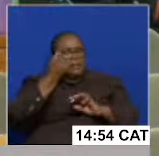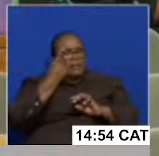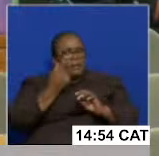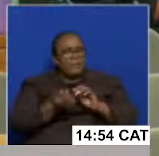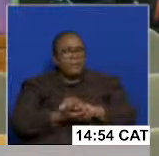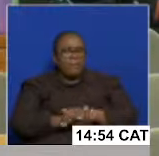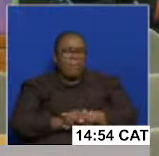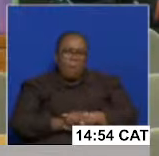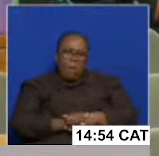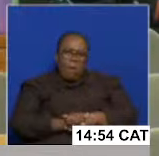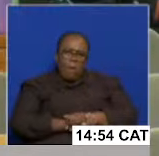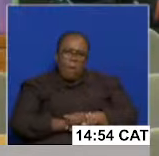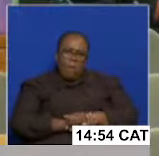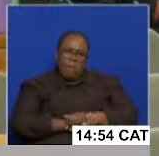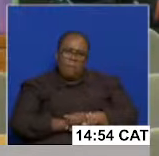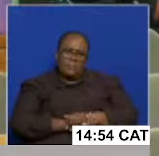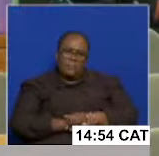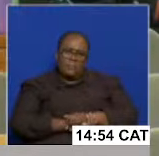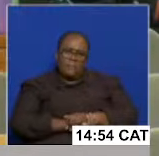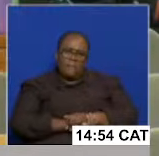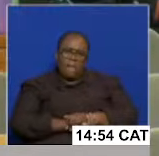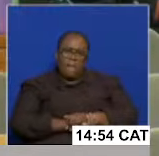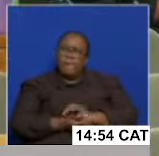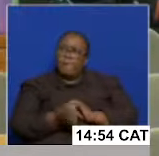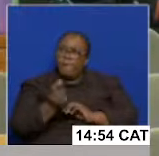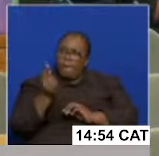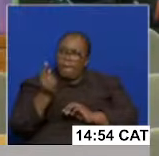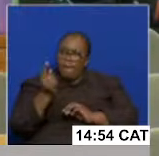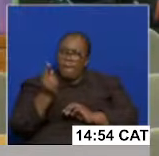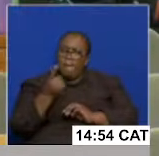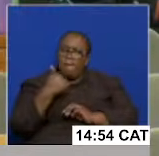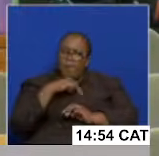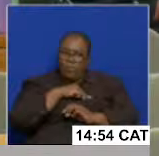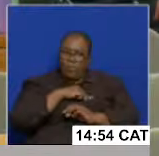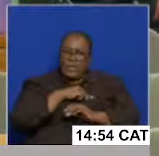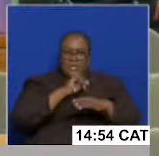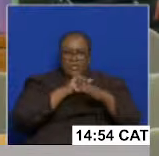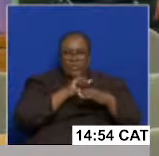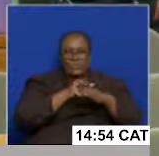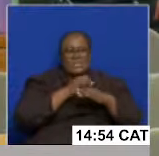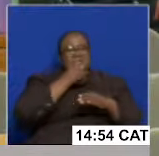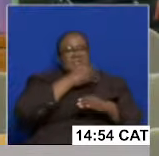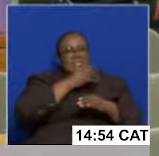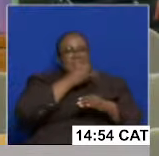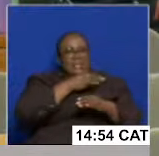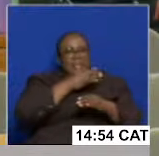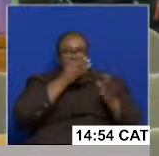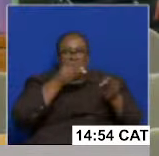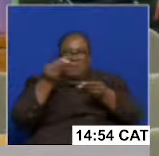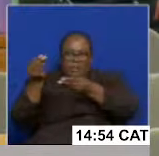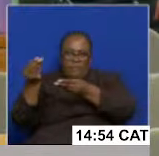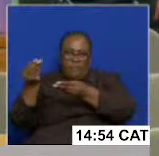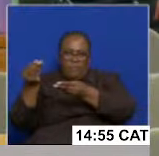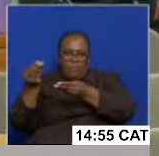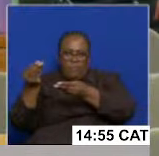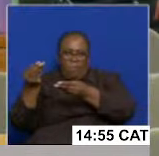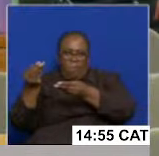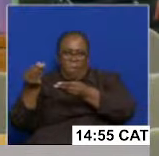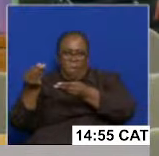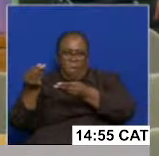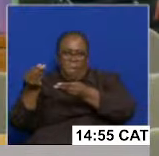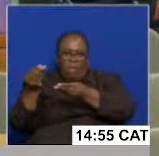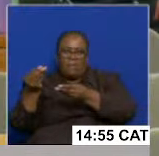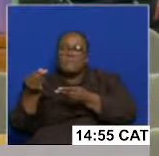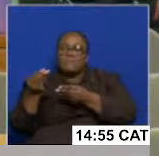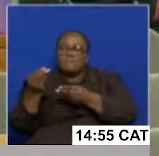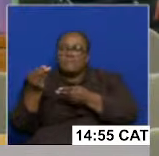Okay. He took over the stones on Saturday, and then on Saturday he took the stones on